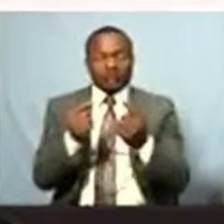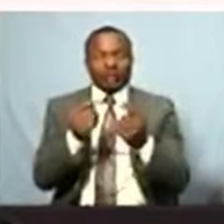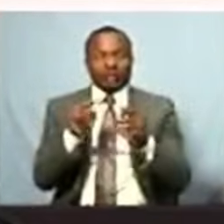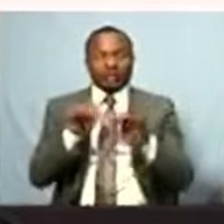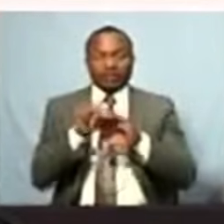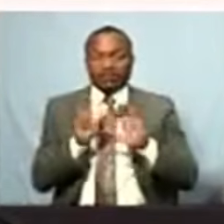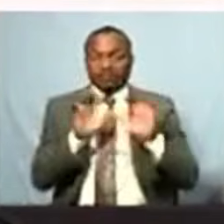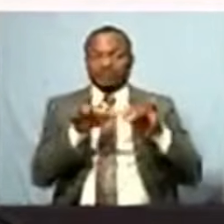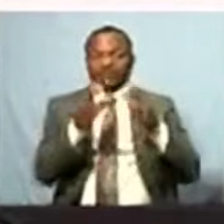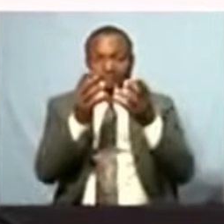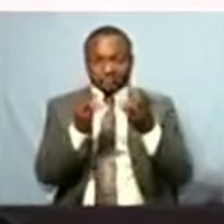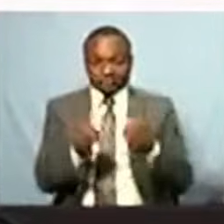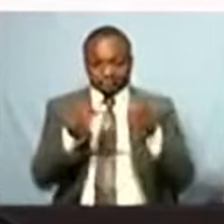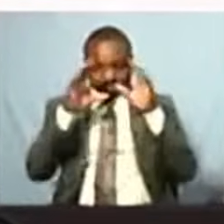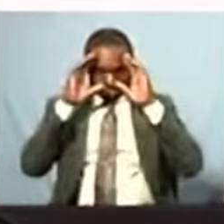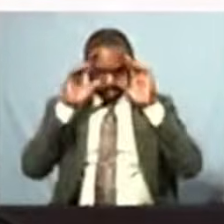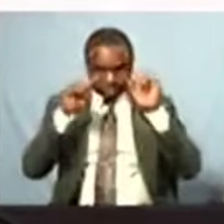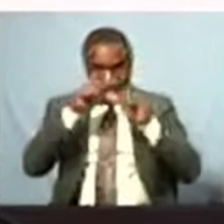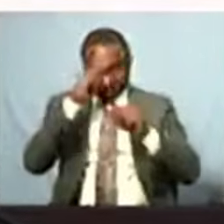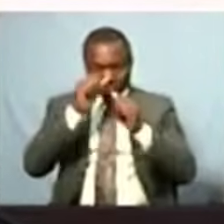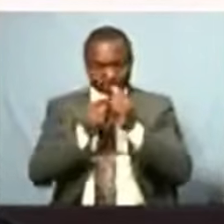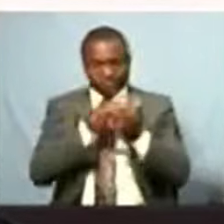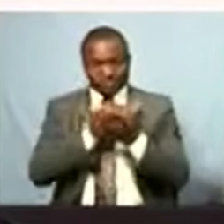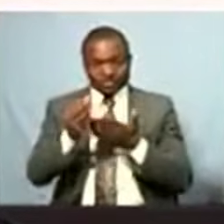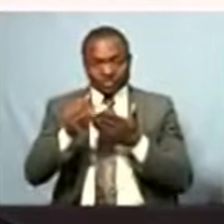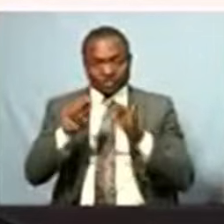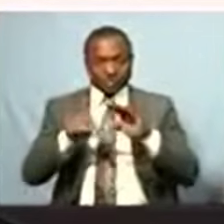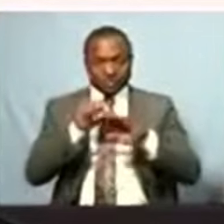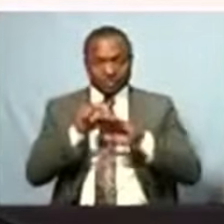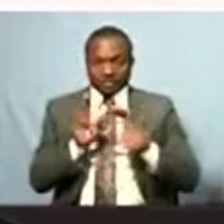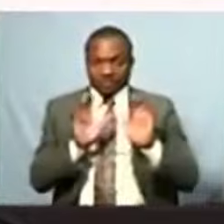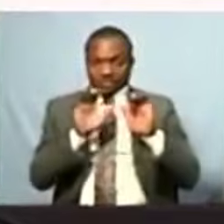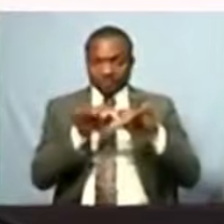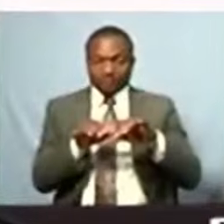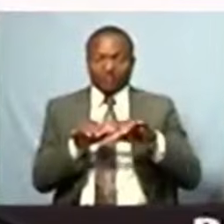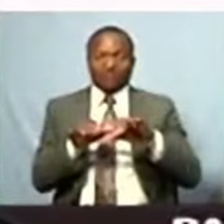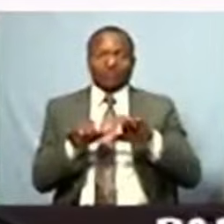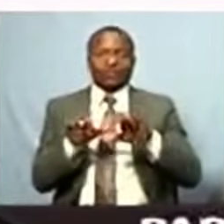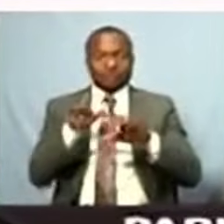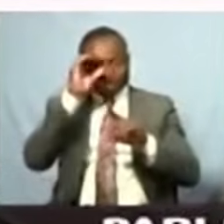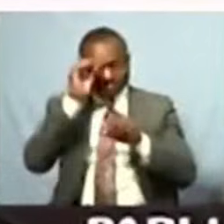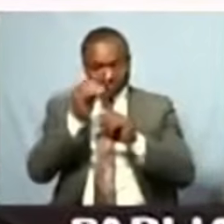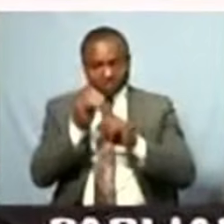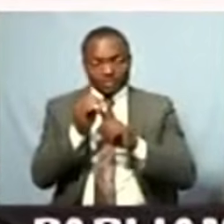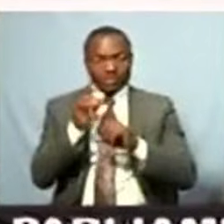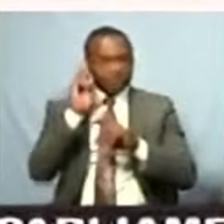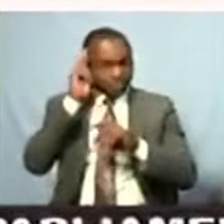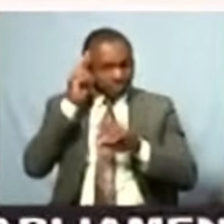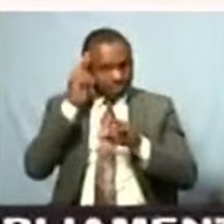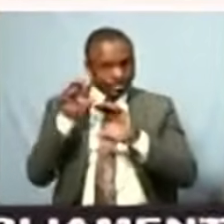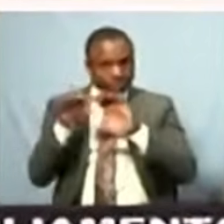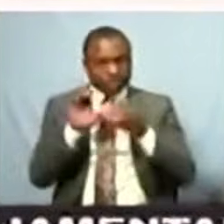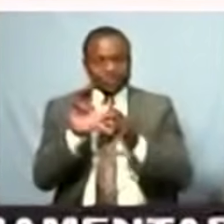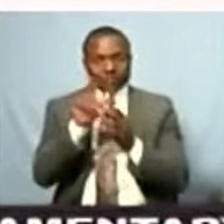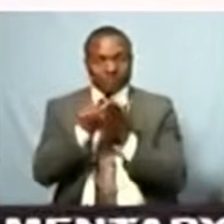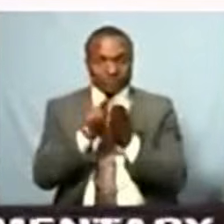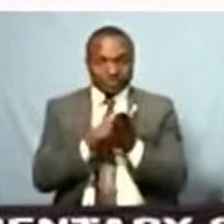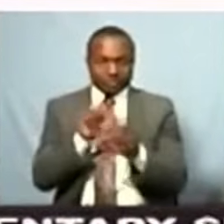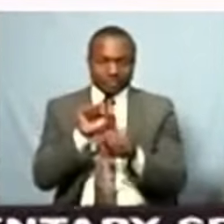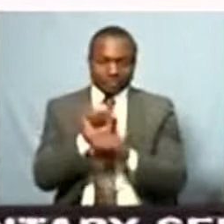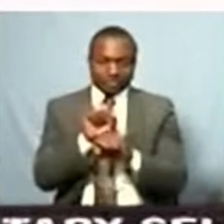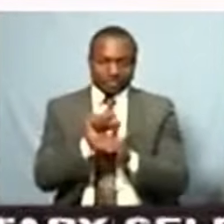President due to the failure of the National Assembly to objectively and reasonably carry out its legislative function.